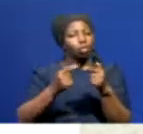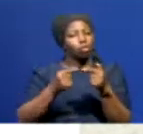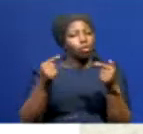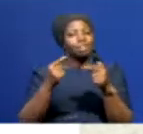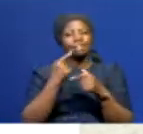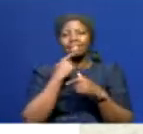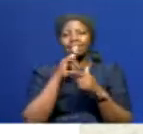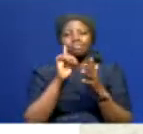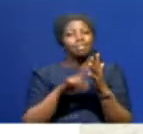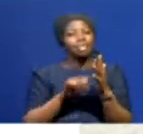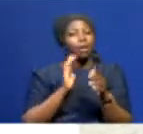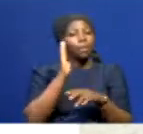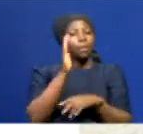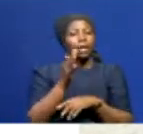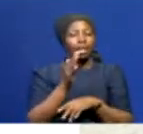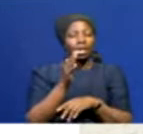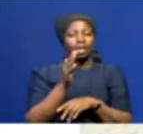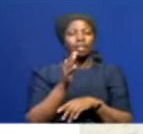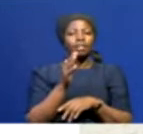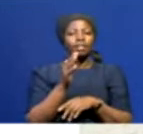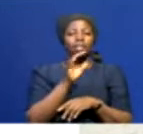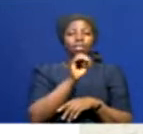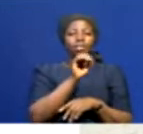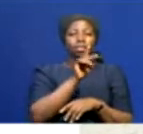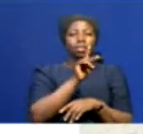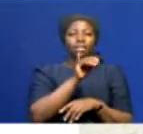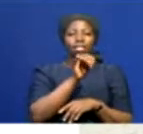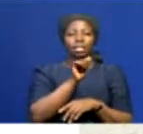not, Okiya Omtatah will not be able to